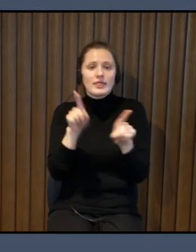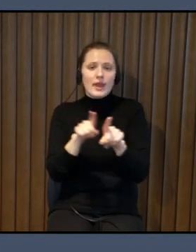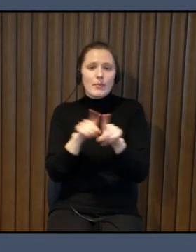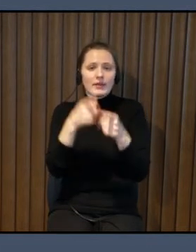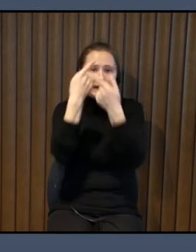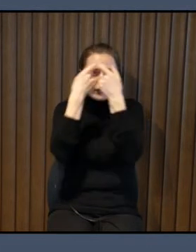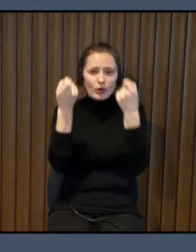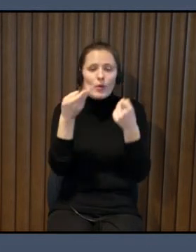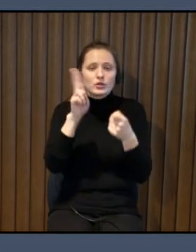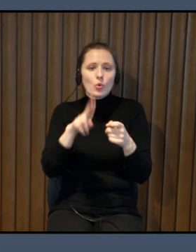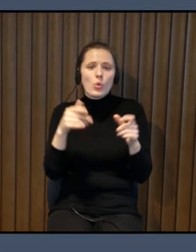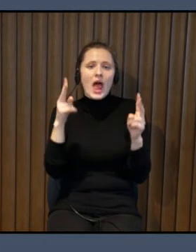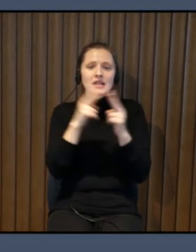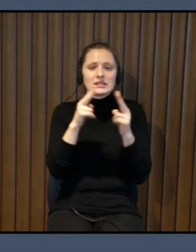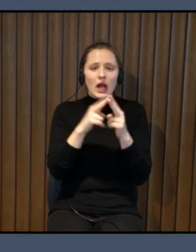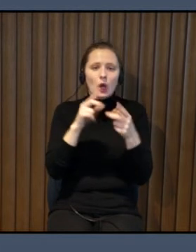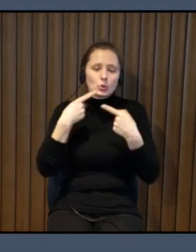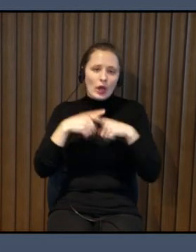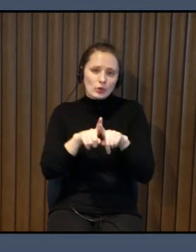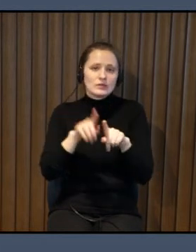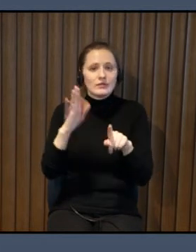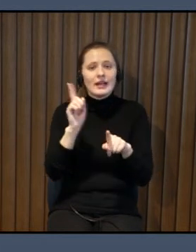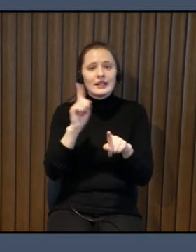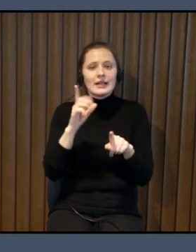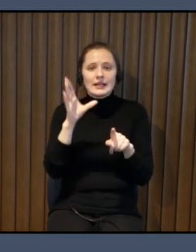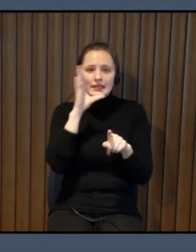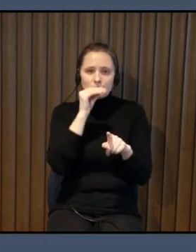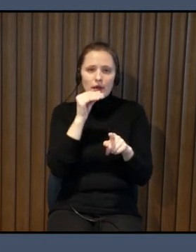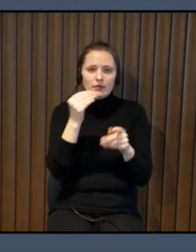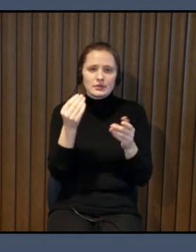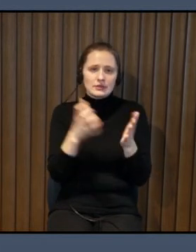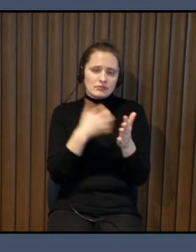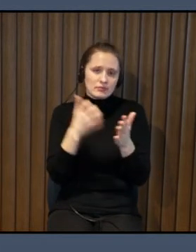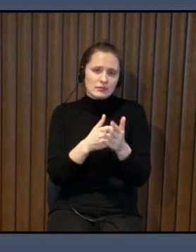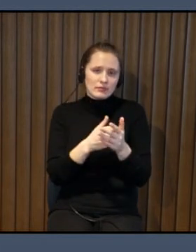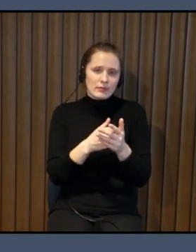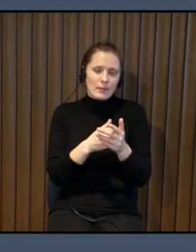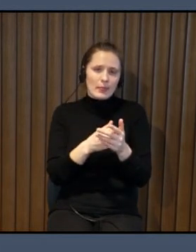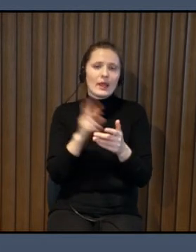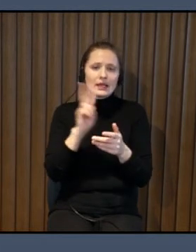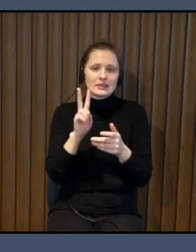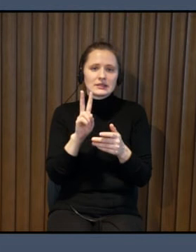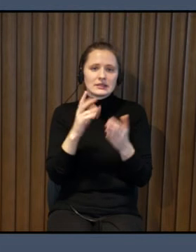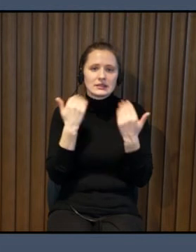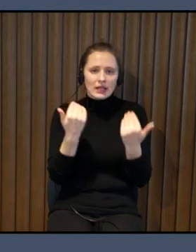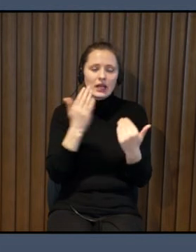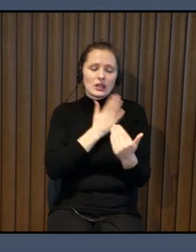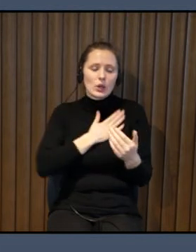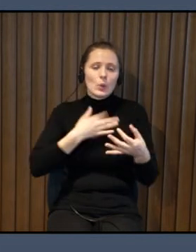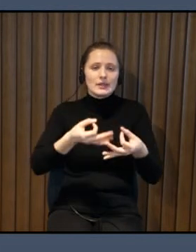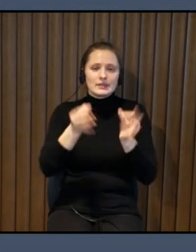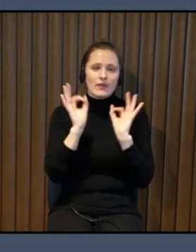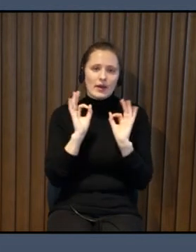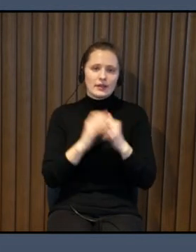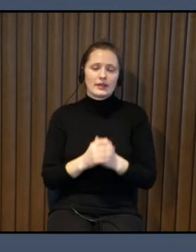is accessible to everyone, whether State Revenue Service webpage